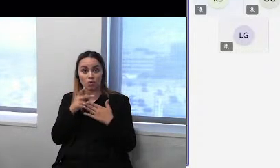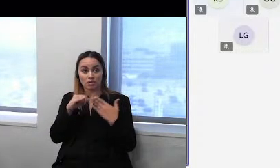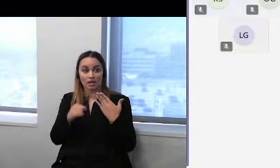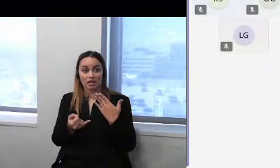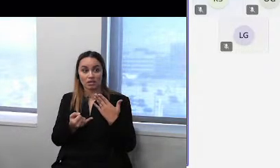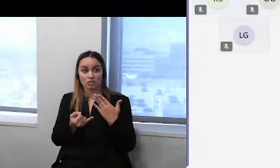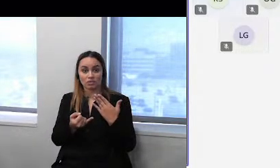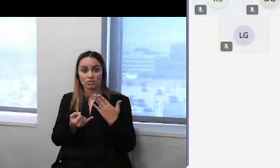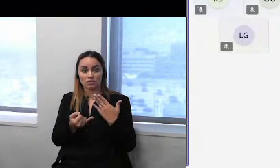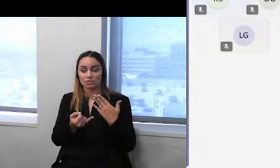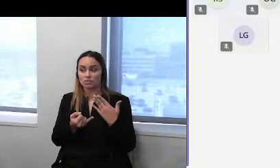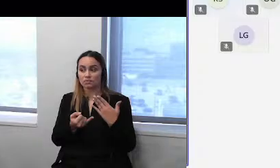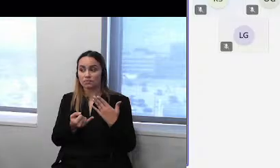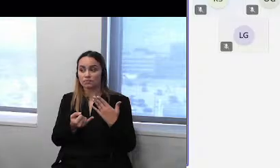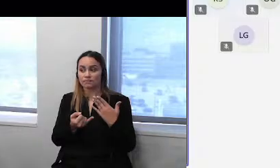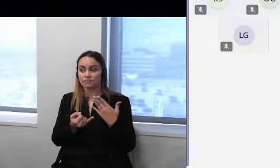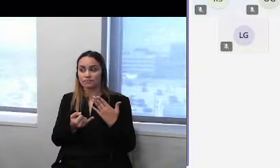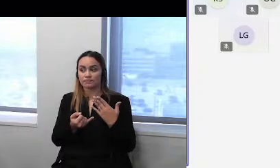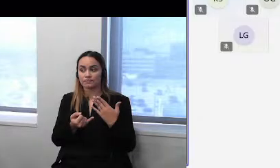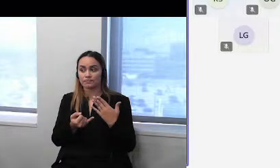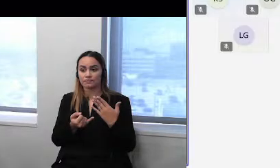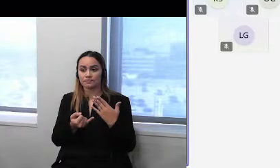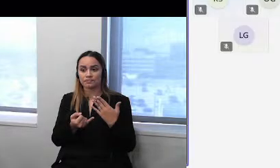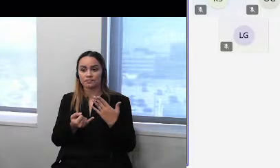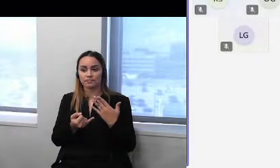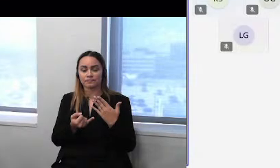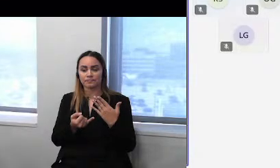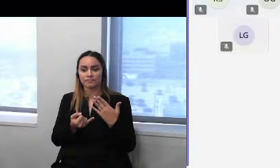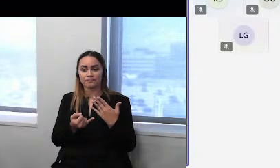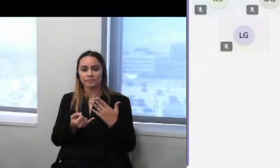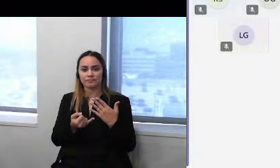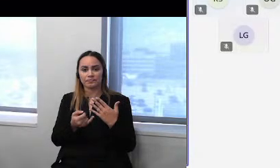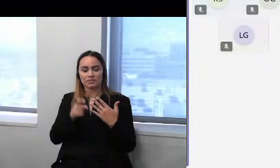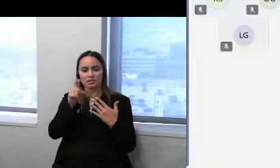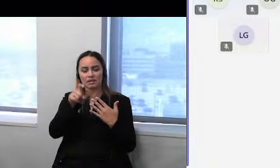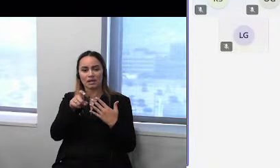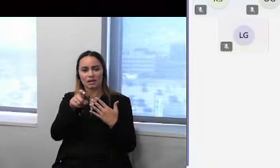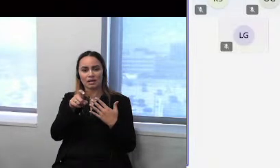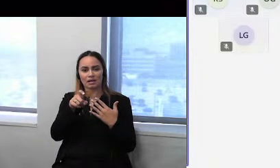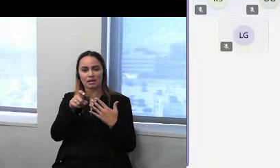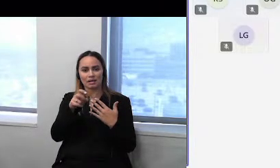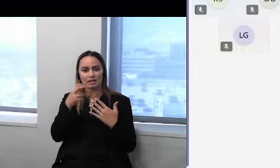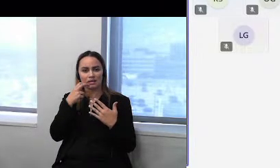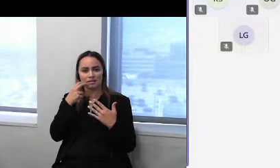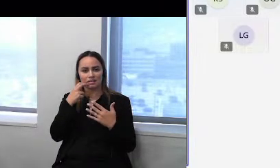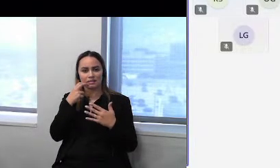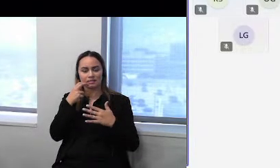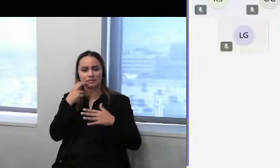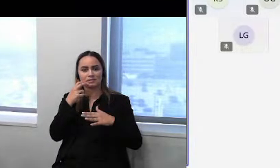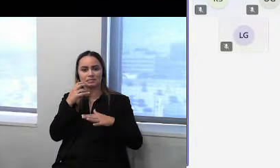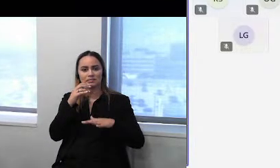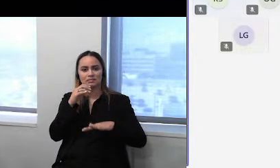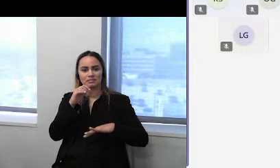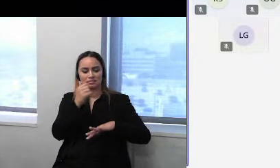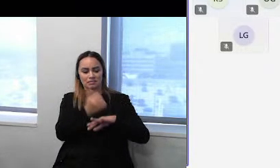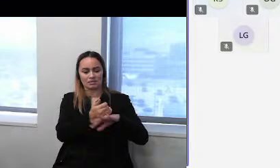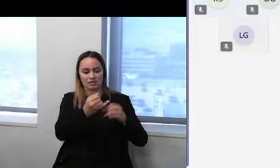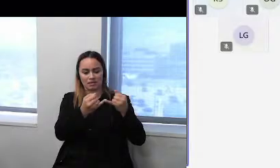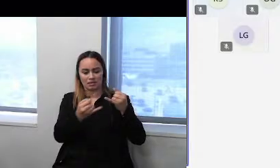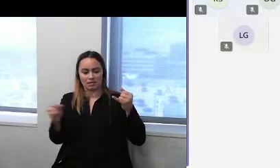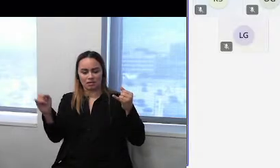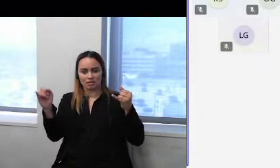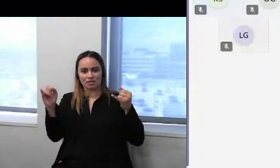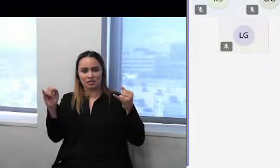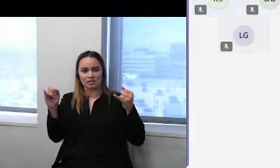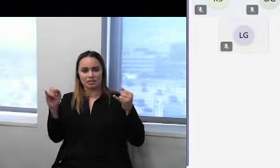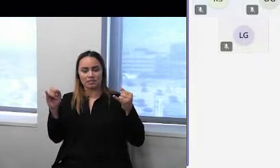the cost of interconnection? Objection, Yeah. misstating the prior testimony. Got it. What he said is that whatever he's bound by,